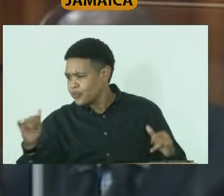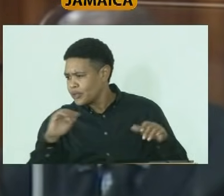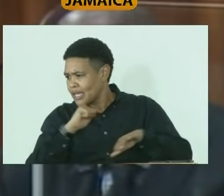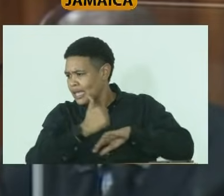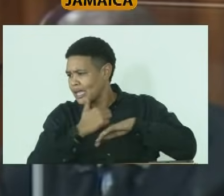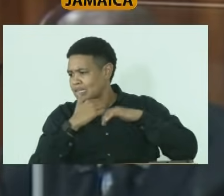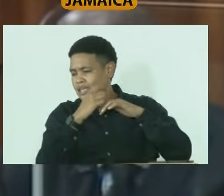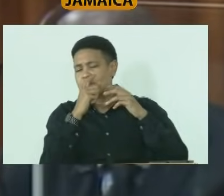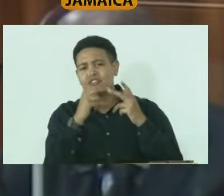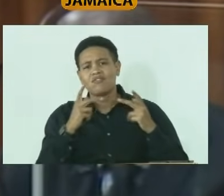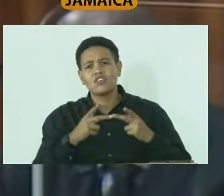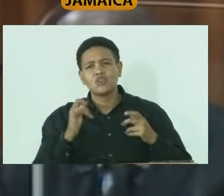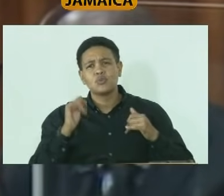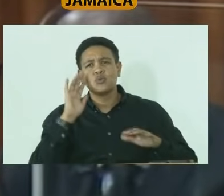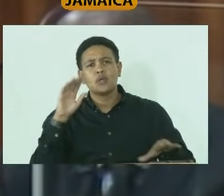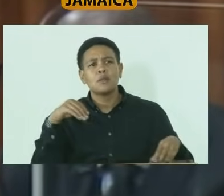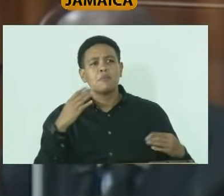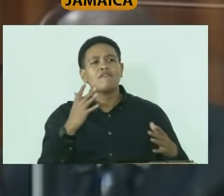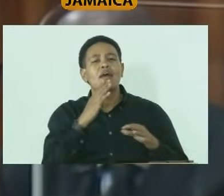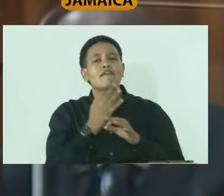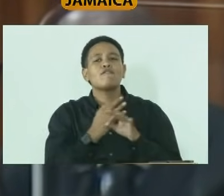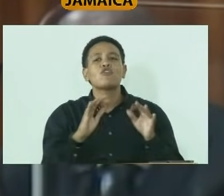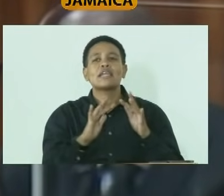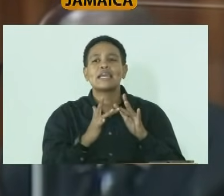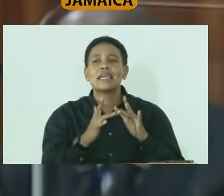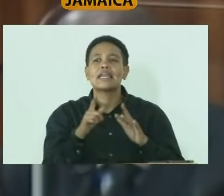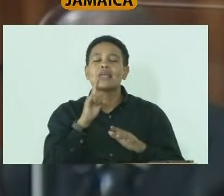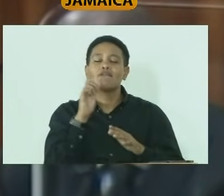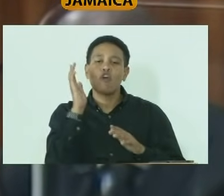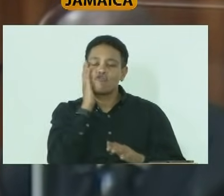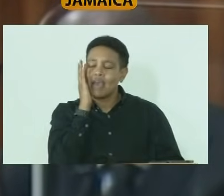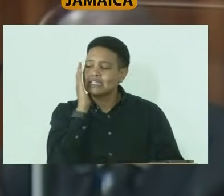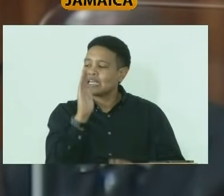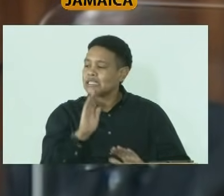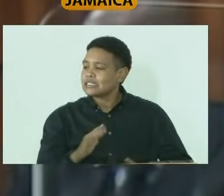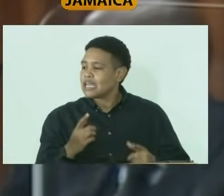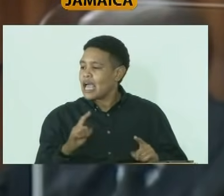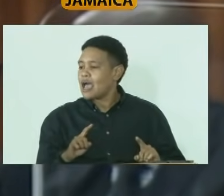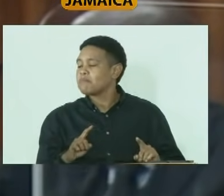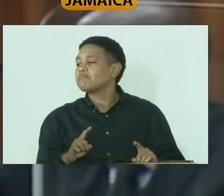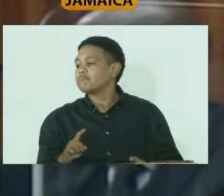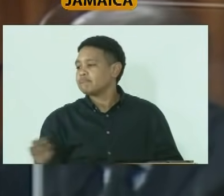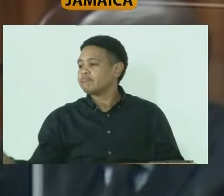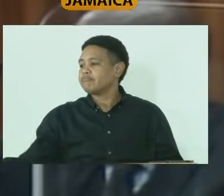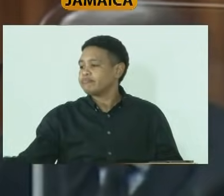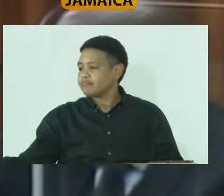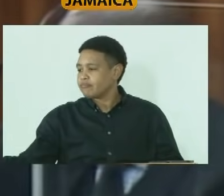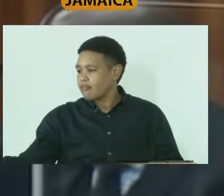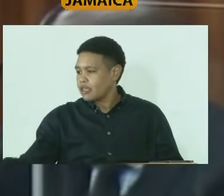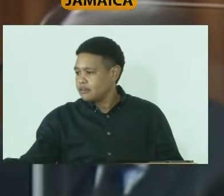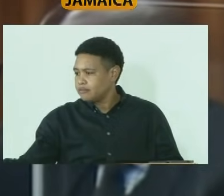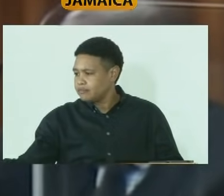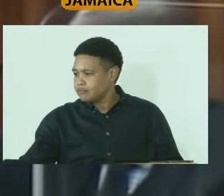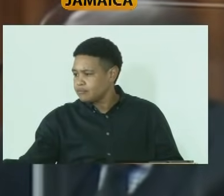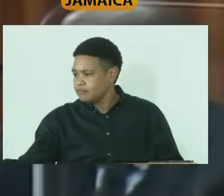facilities that will provide free internet to residents, courtesy of the University of